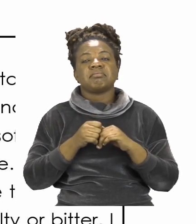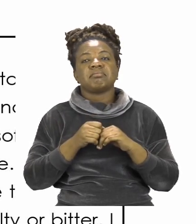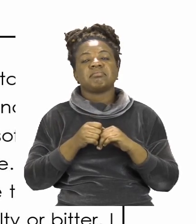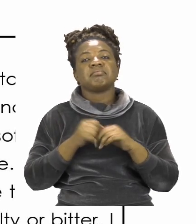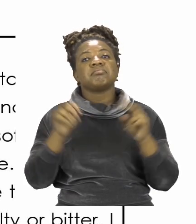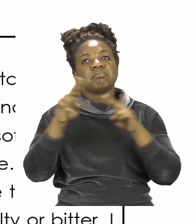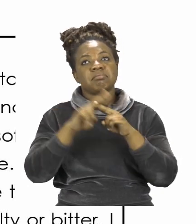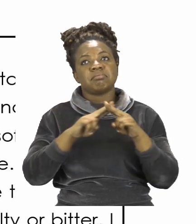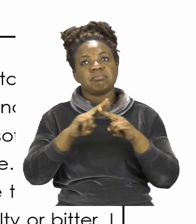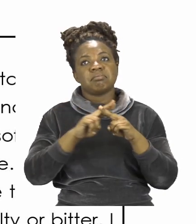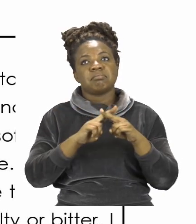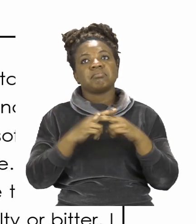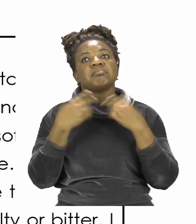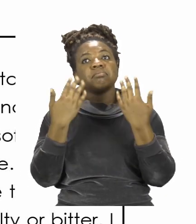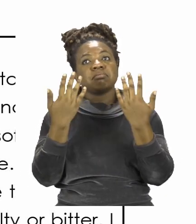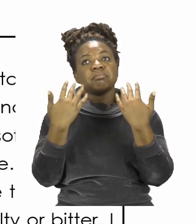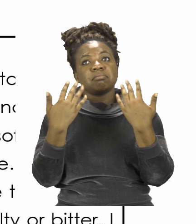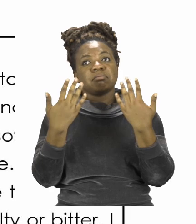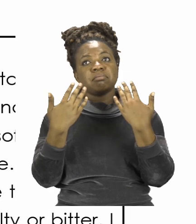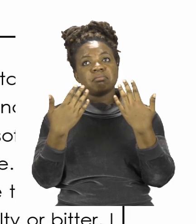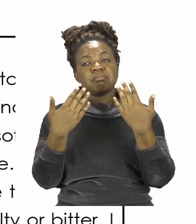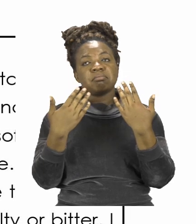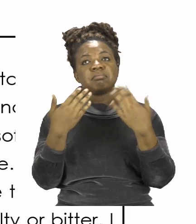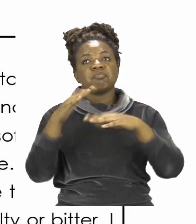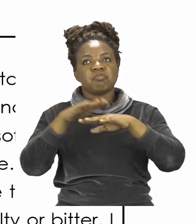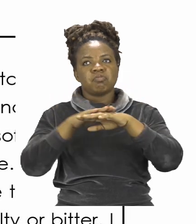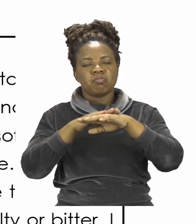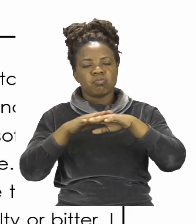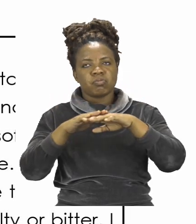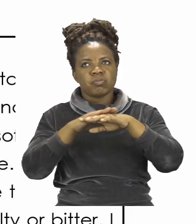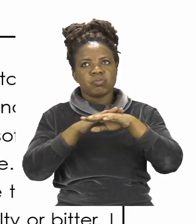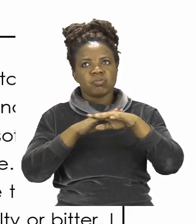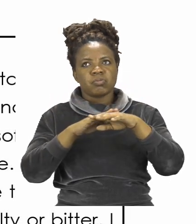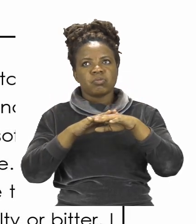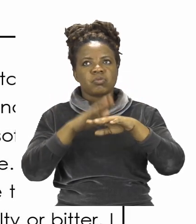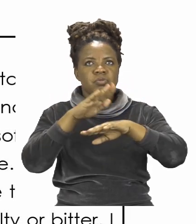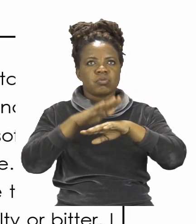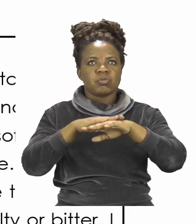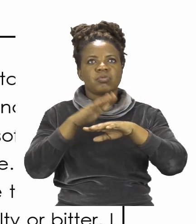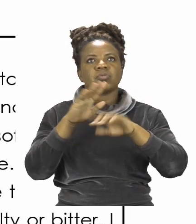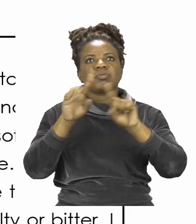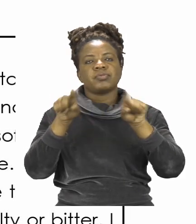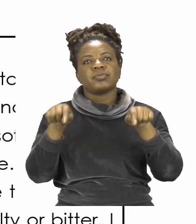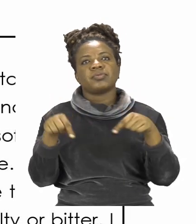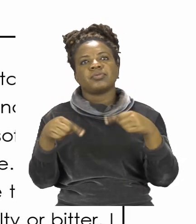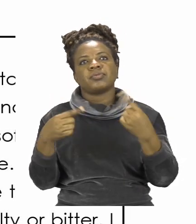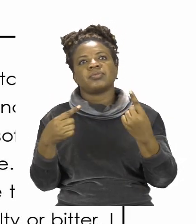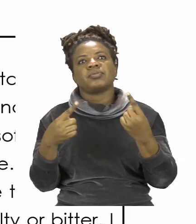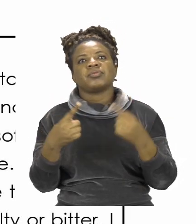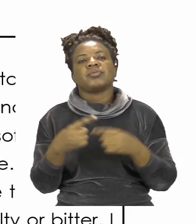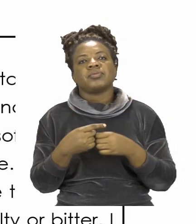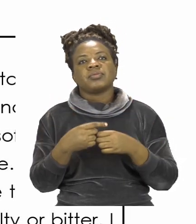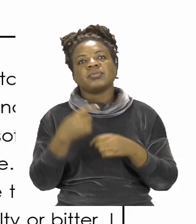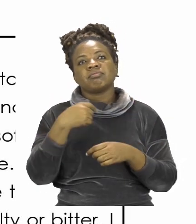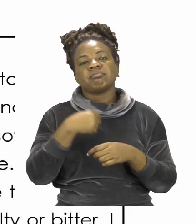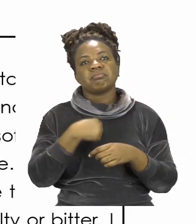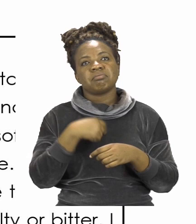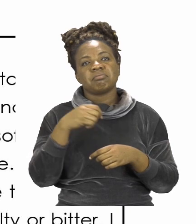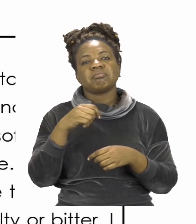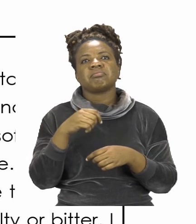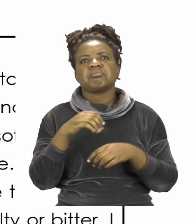I use my hands to feel and touch things. I can